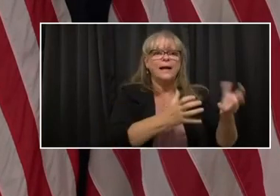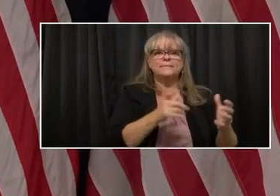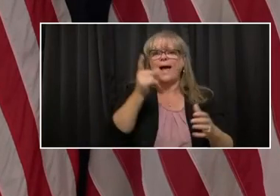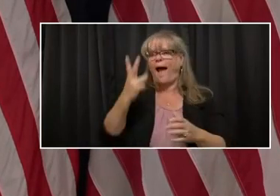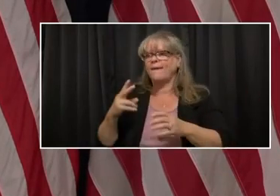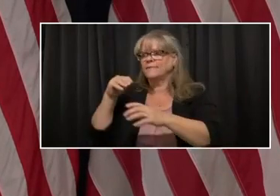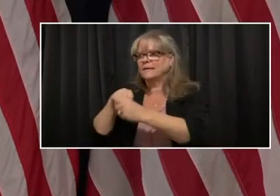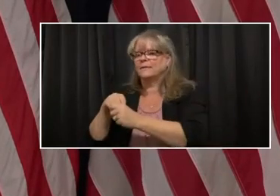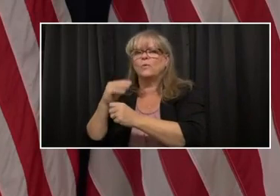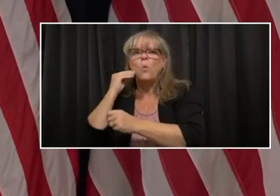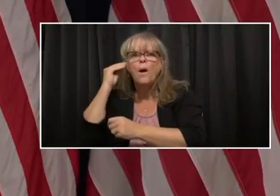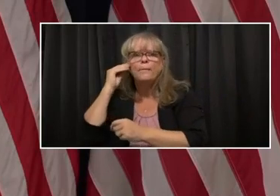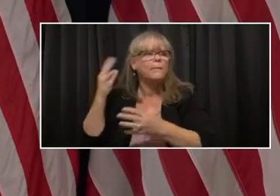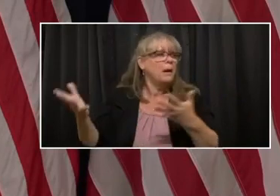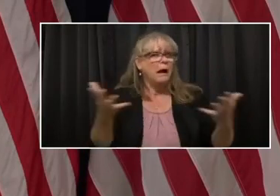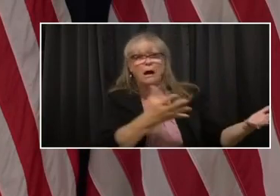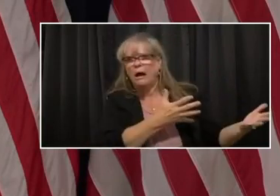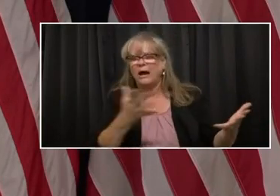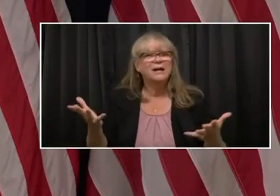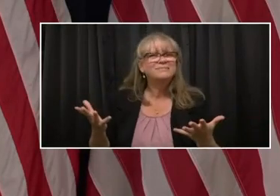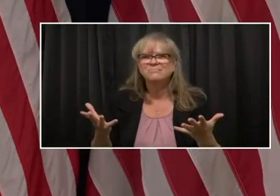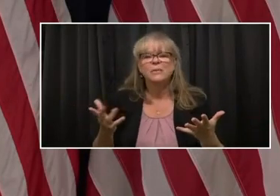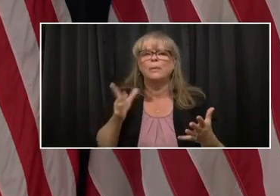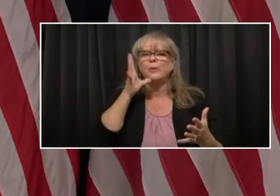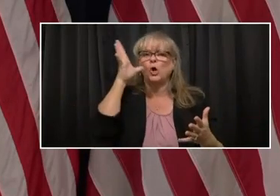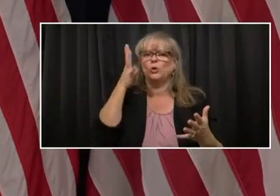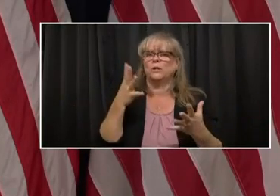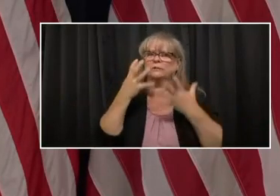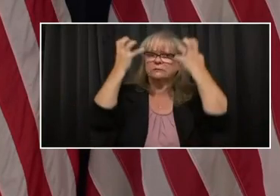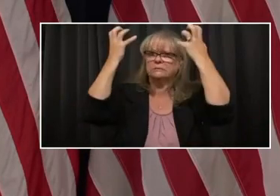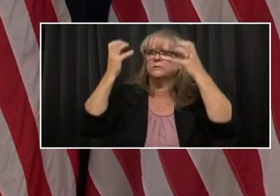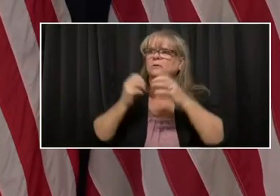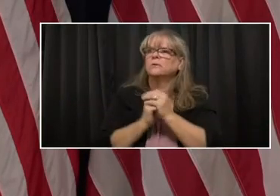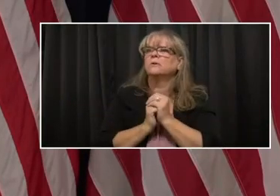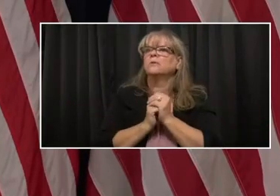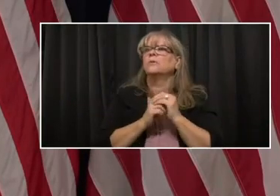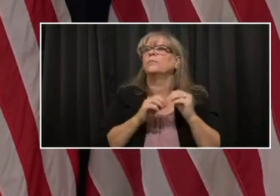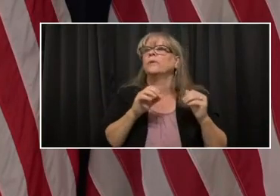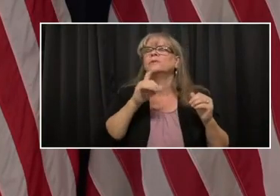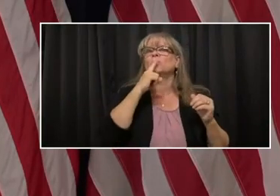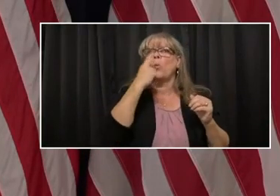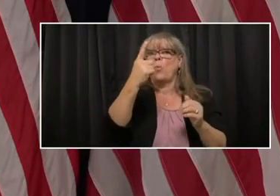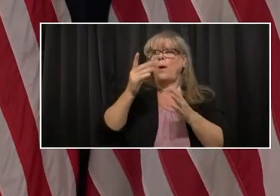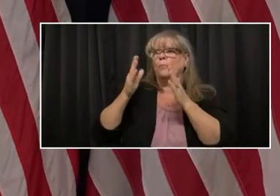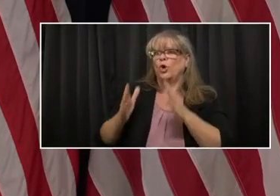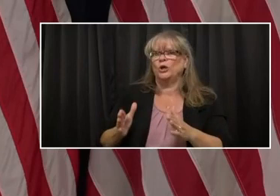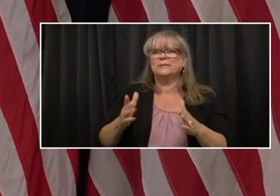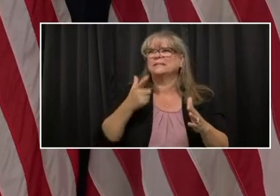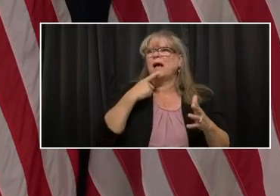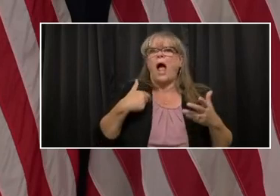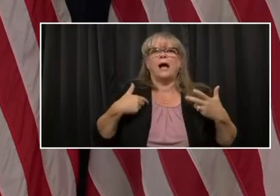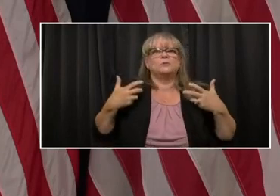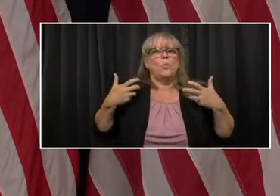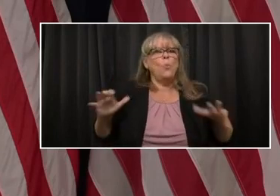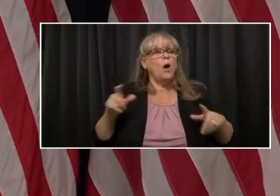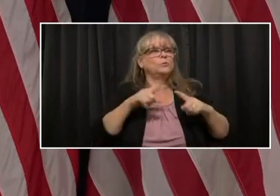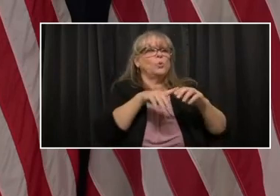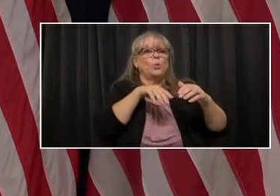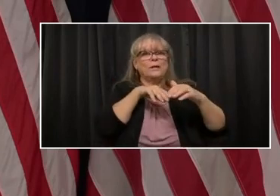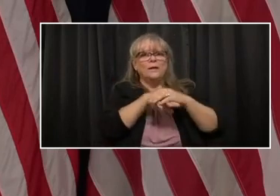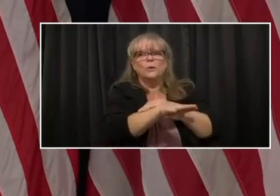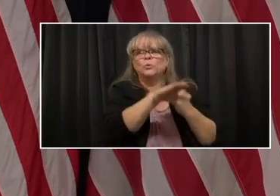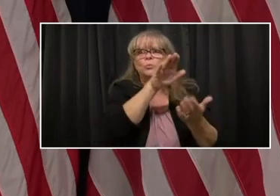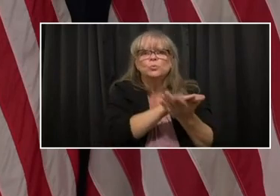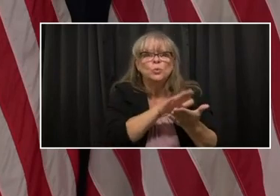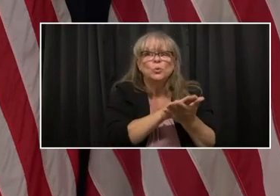how dare you make me go in? I live with my 93-year-old mother. I've been staying at home all summer, and now you're saying I have to be with 25